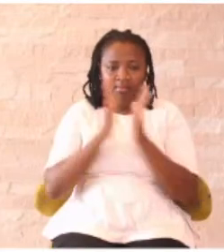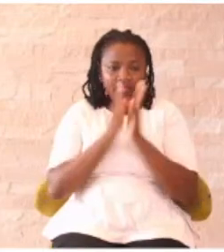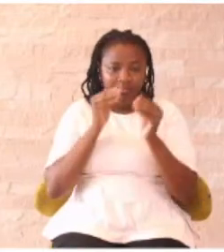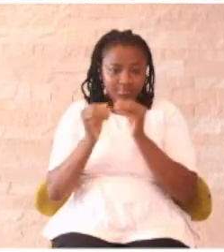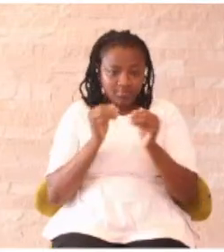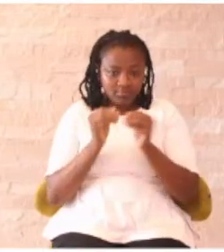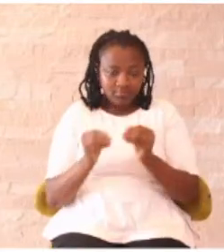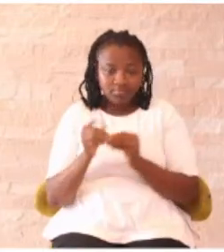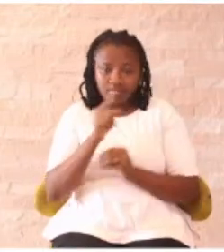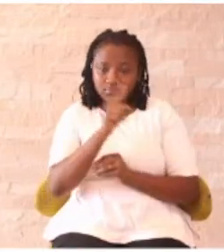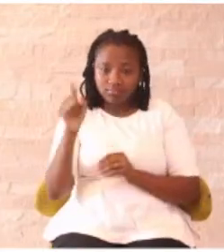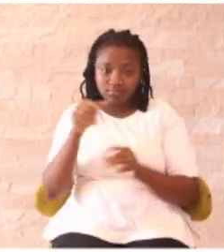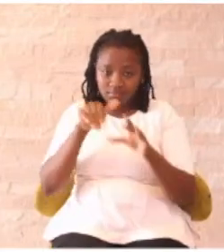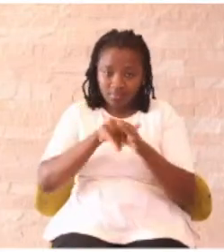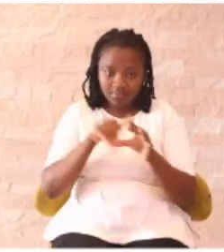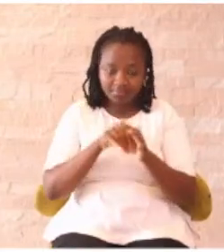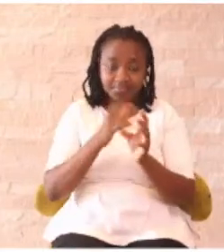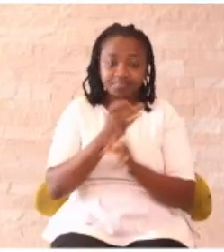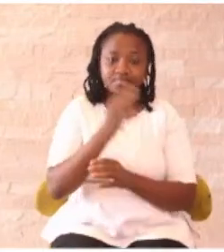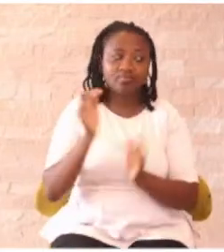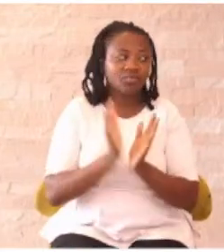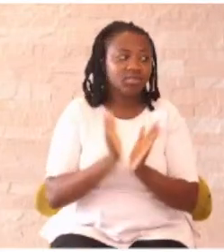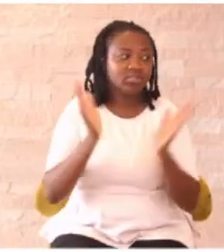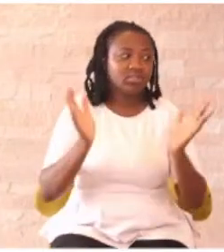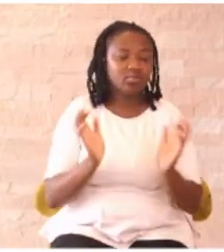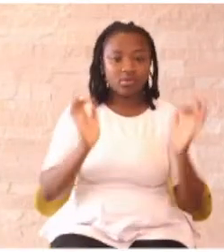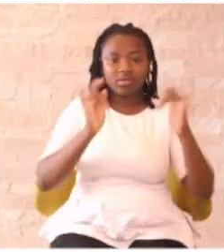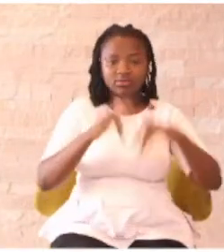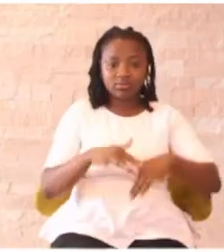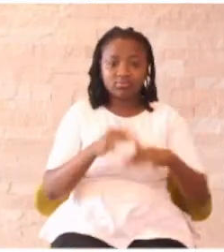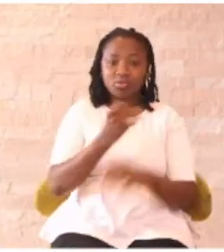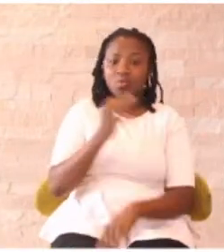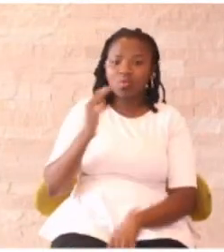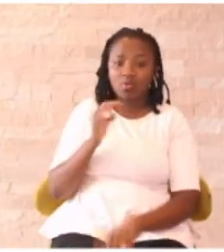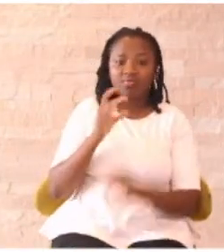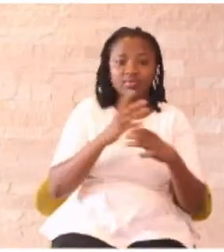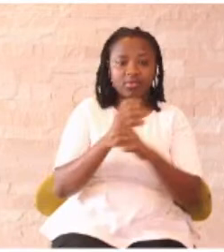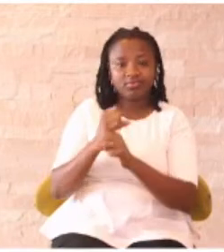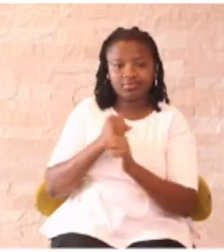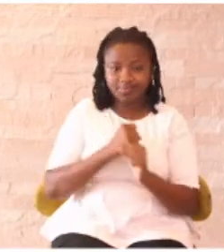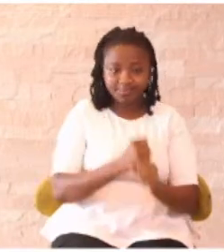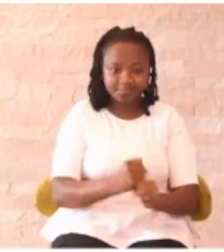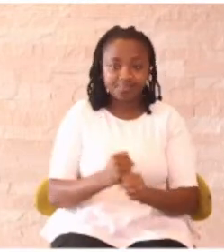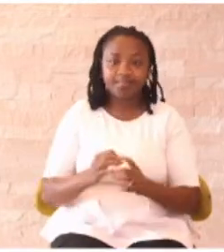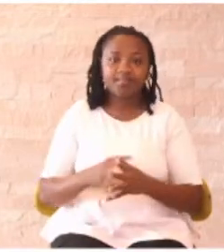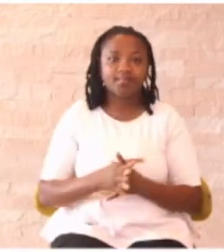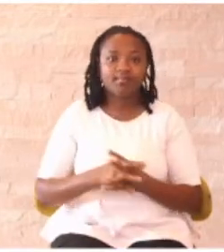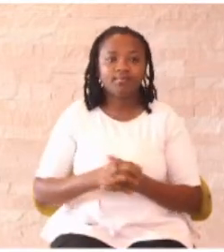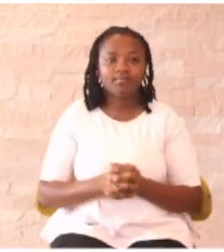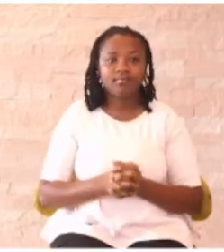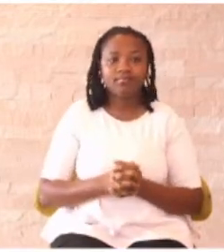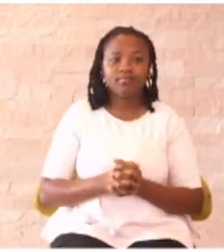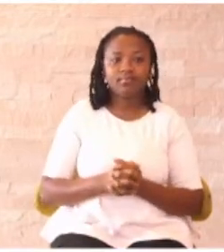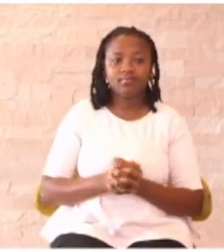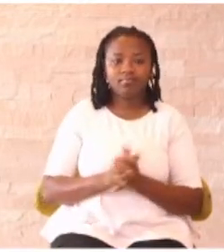even members of the General Assembly of the Association. Change in awareness